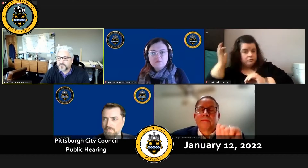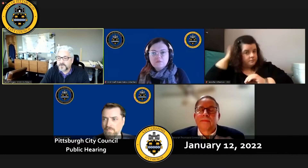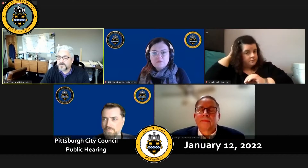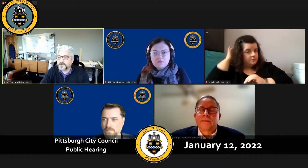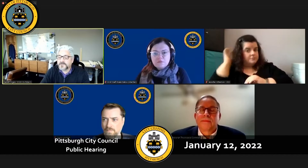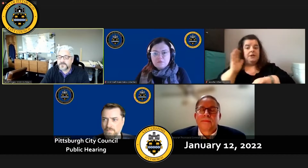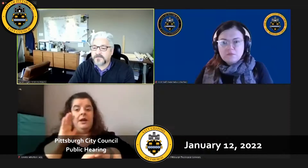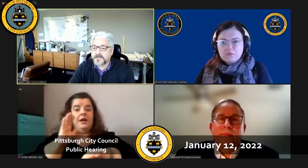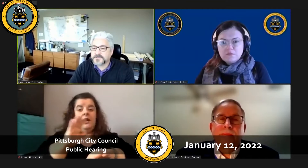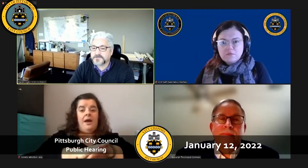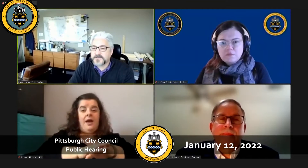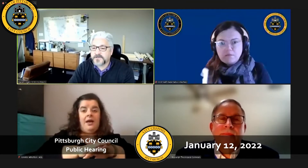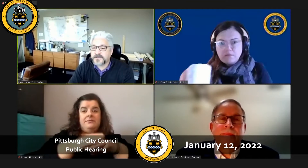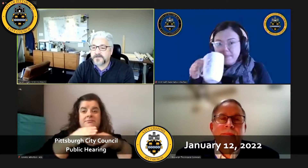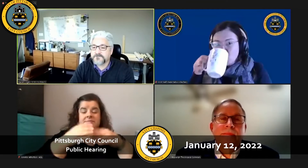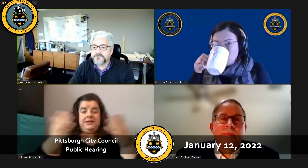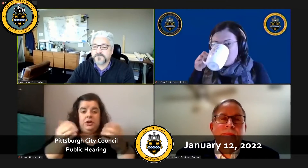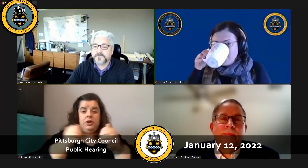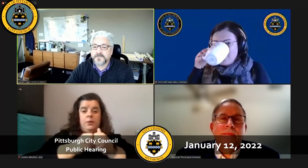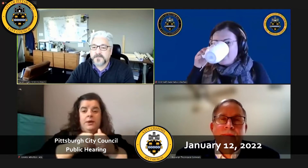Pittsburgh Theological Seminary.